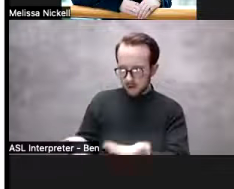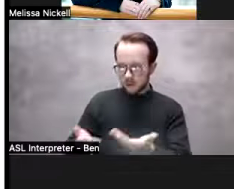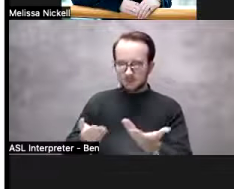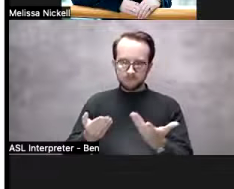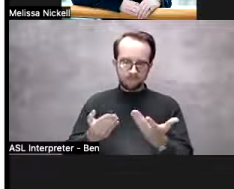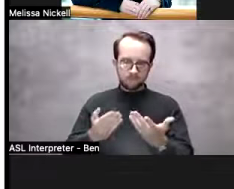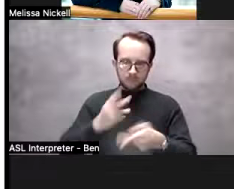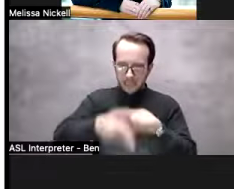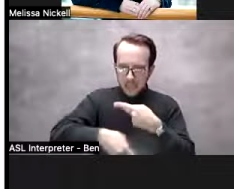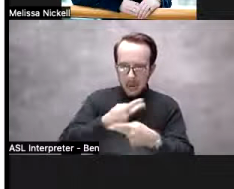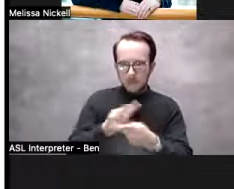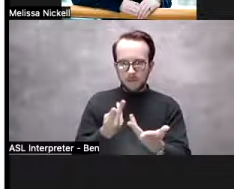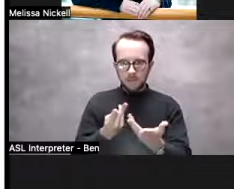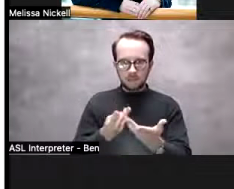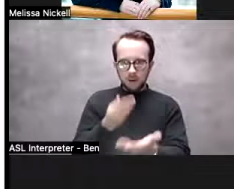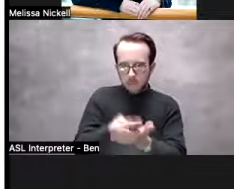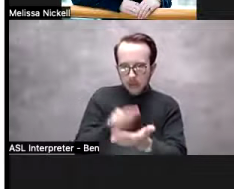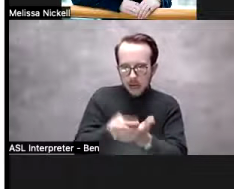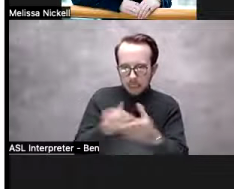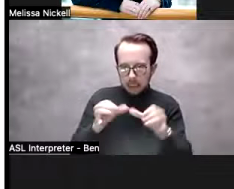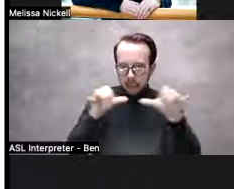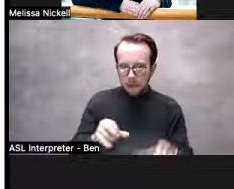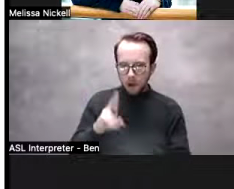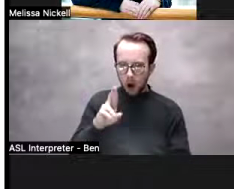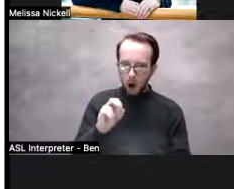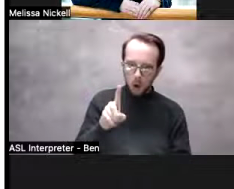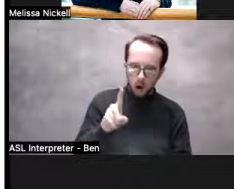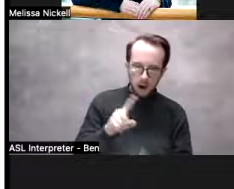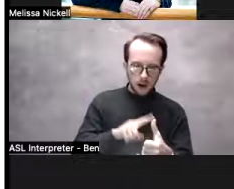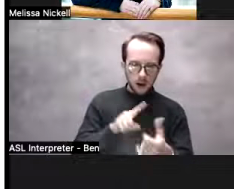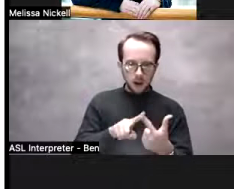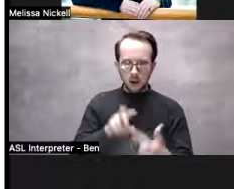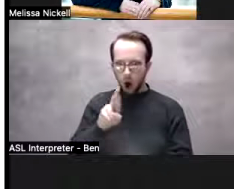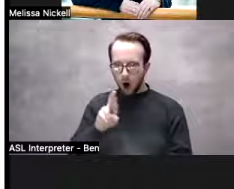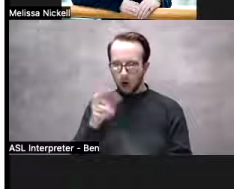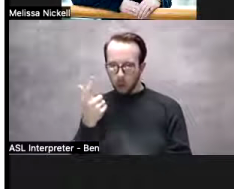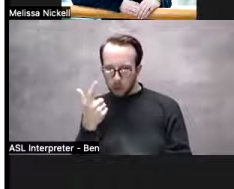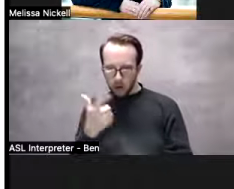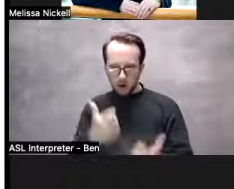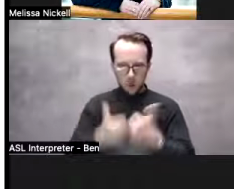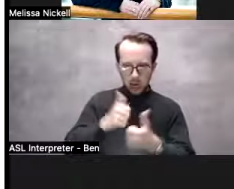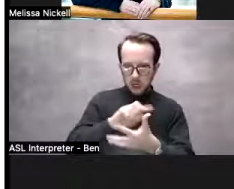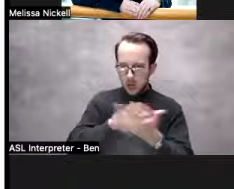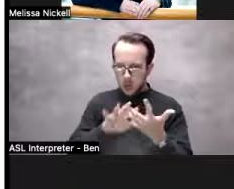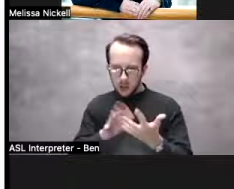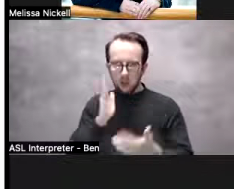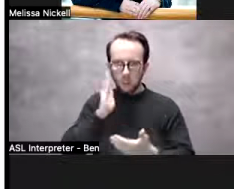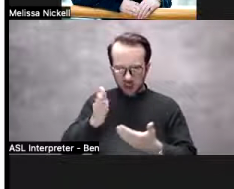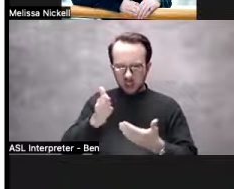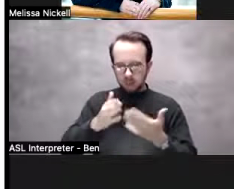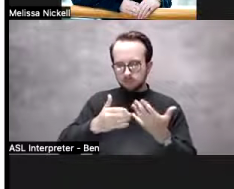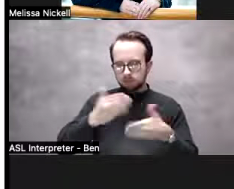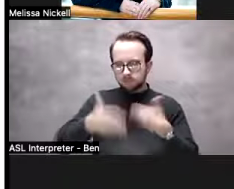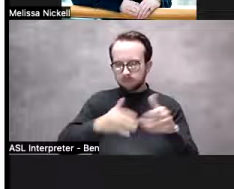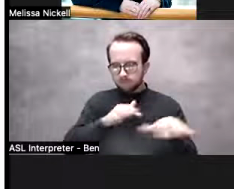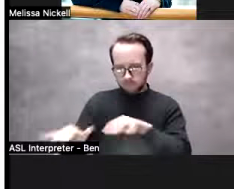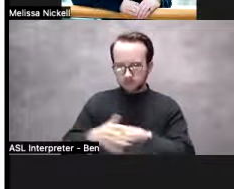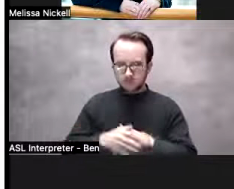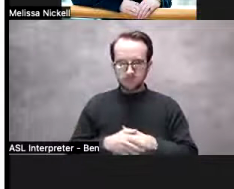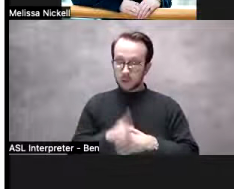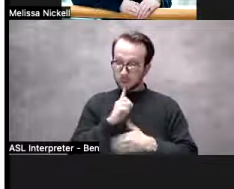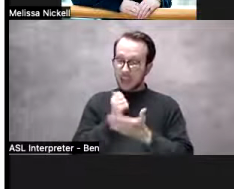funding mechanism this is. Is it an R01? Is it an R21? So on and so forth. So it can be really helpful for you to, again,